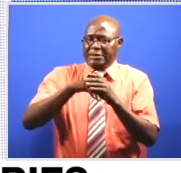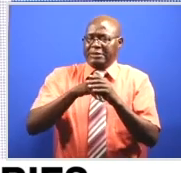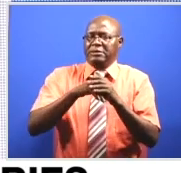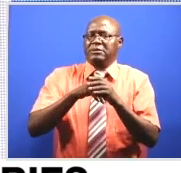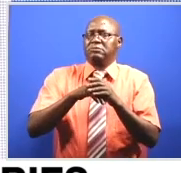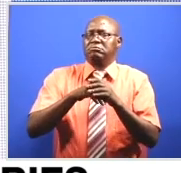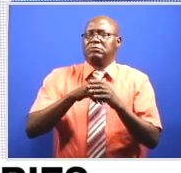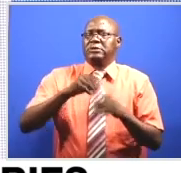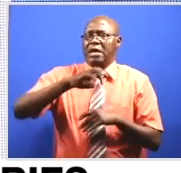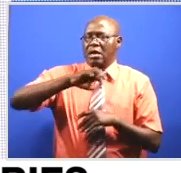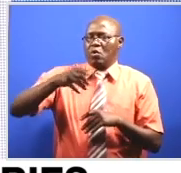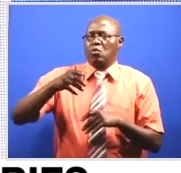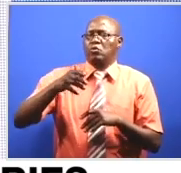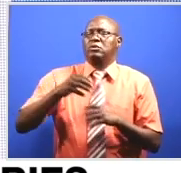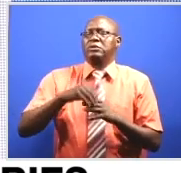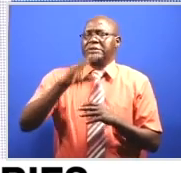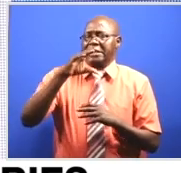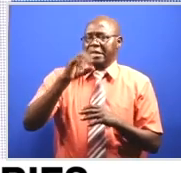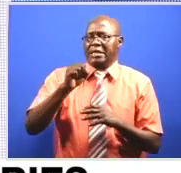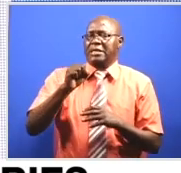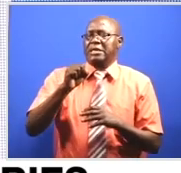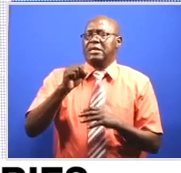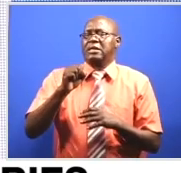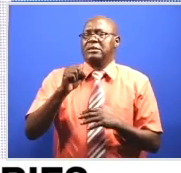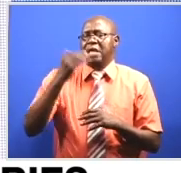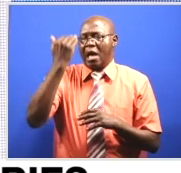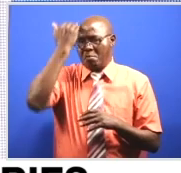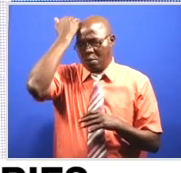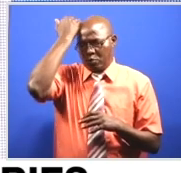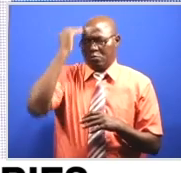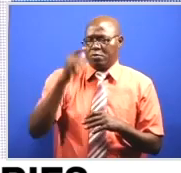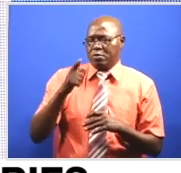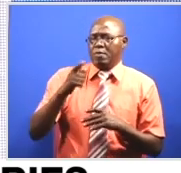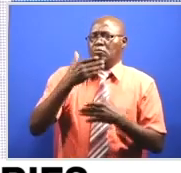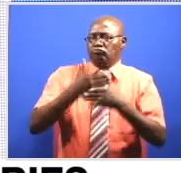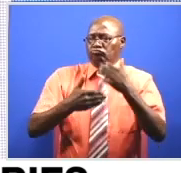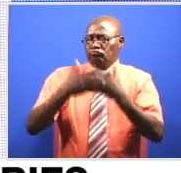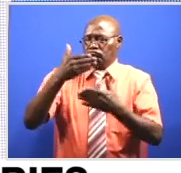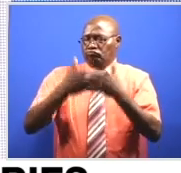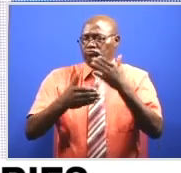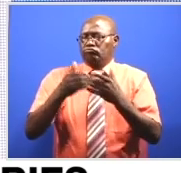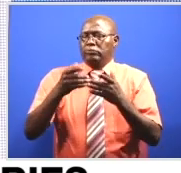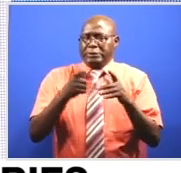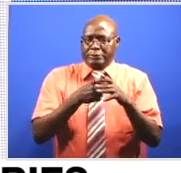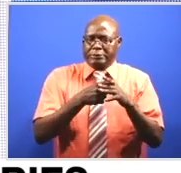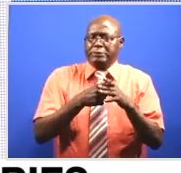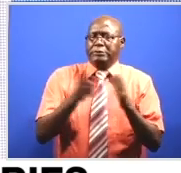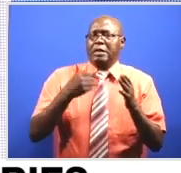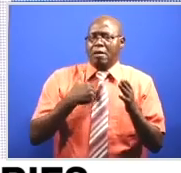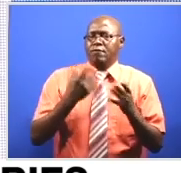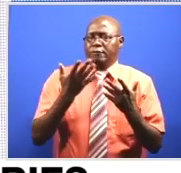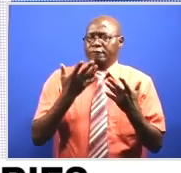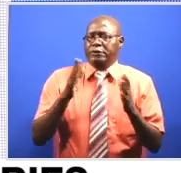Sports Cabinet Secretary Ababu Namwamba, the Njukiri Stadium, whose construction is at the initial stages, has all